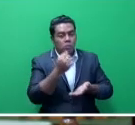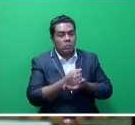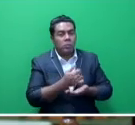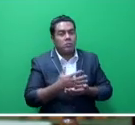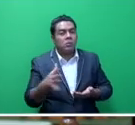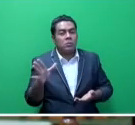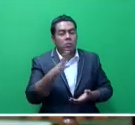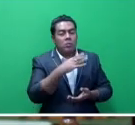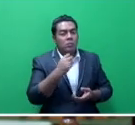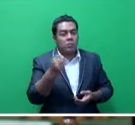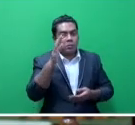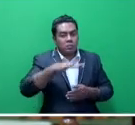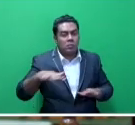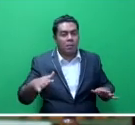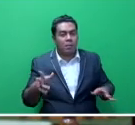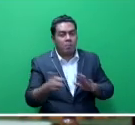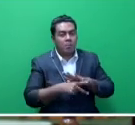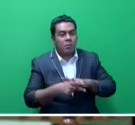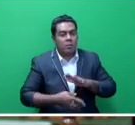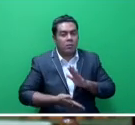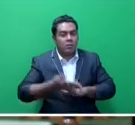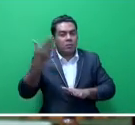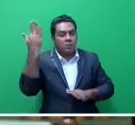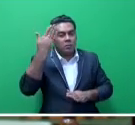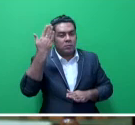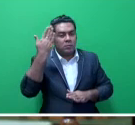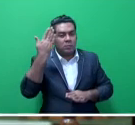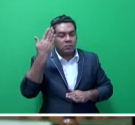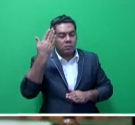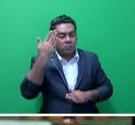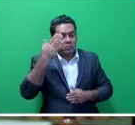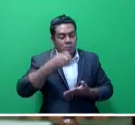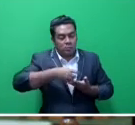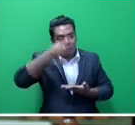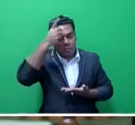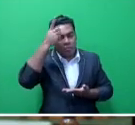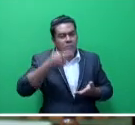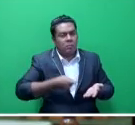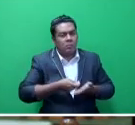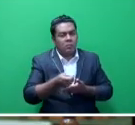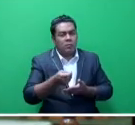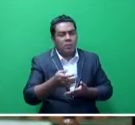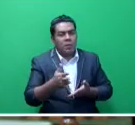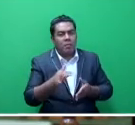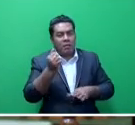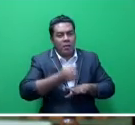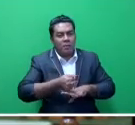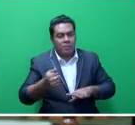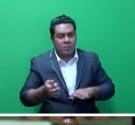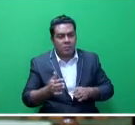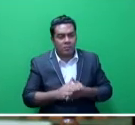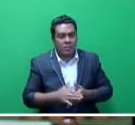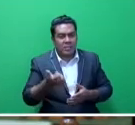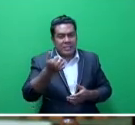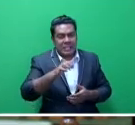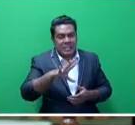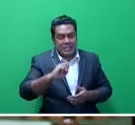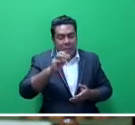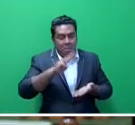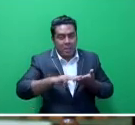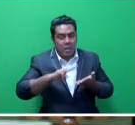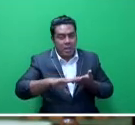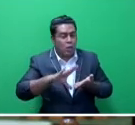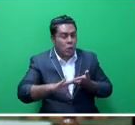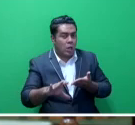child receives primary and secondary education fully paid for by the government. We are setting aside approximately $60 million to cater for